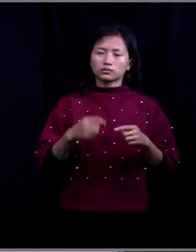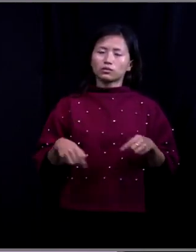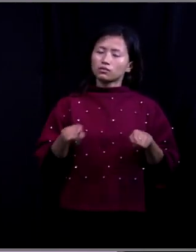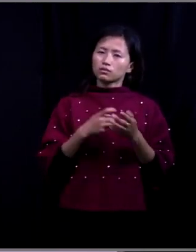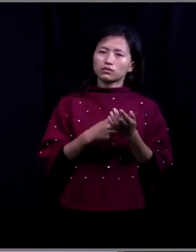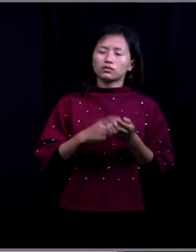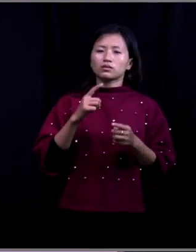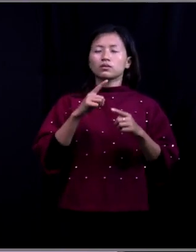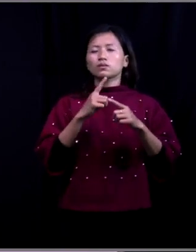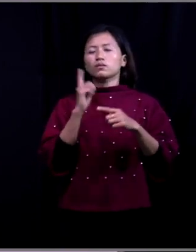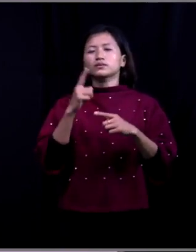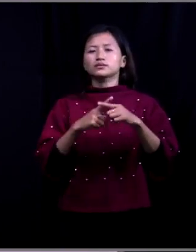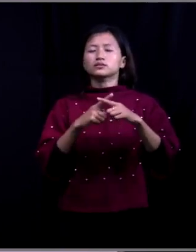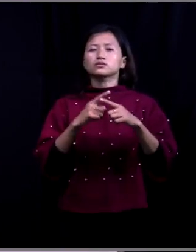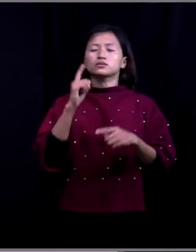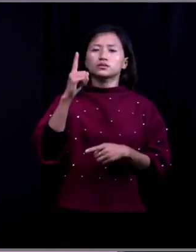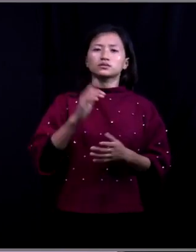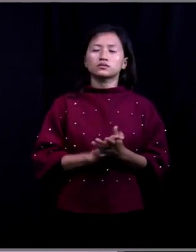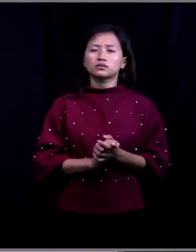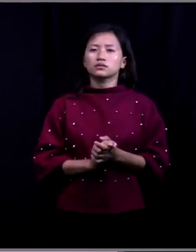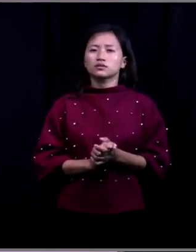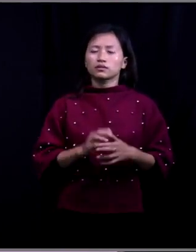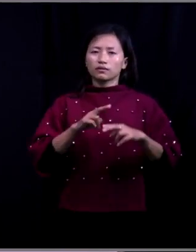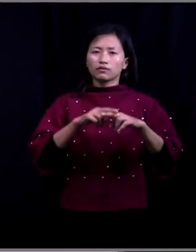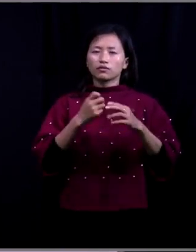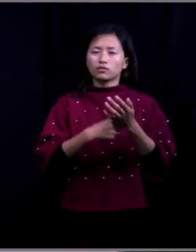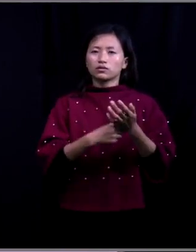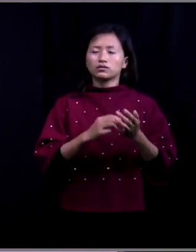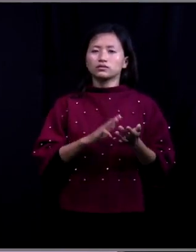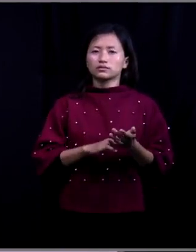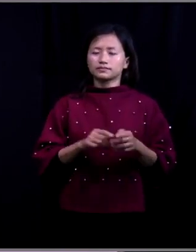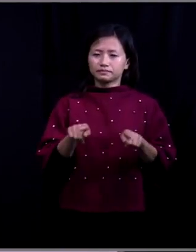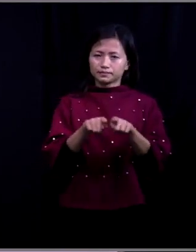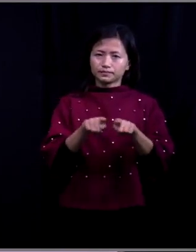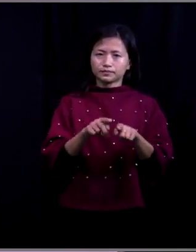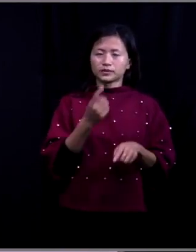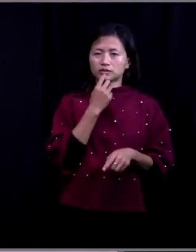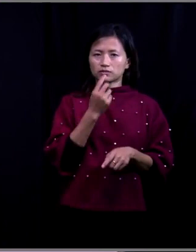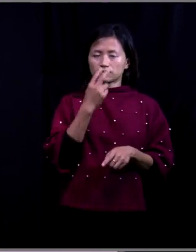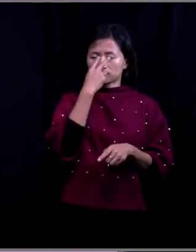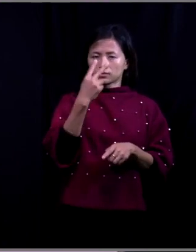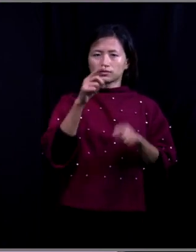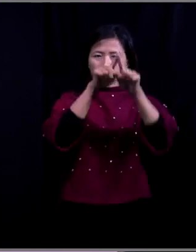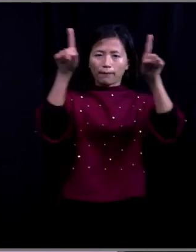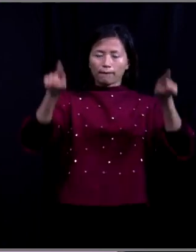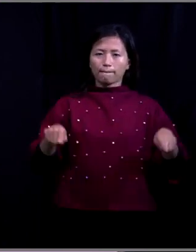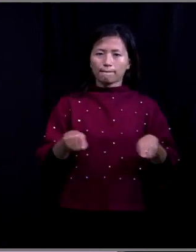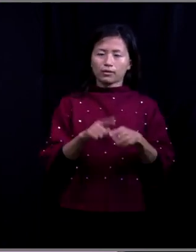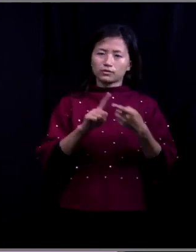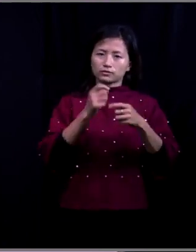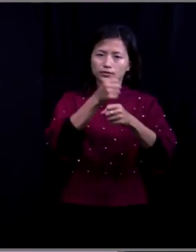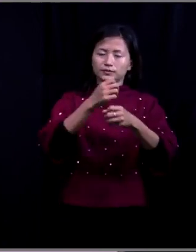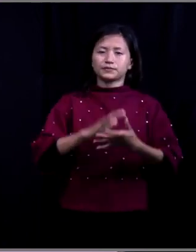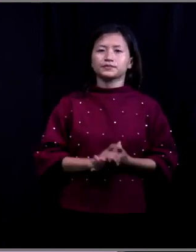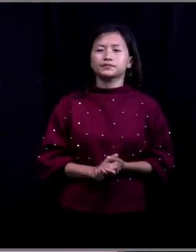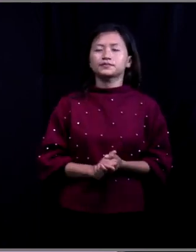1:1. And therefore, we write the formula of NaCl like this. But remember that this is not the molecular formula